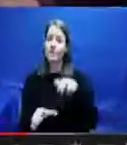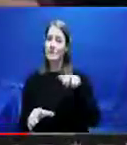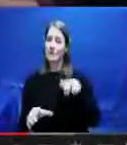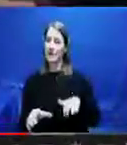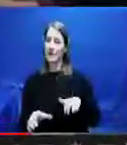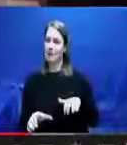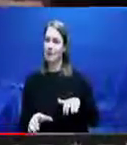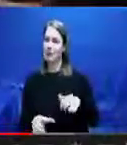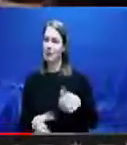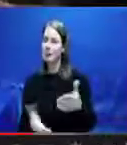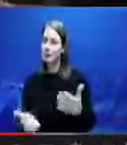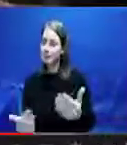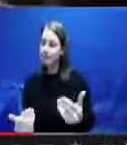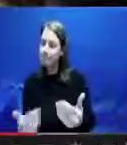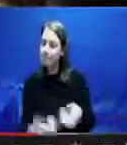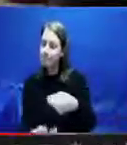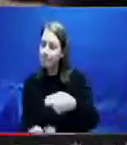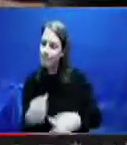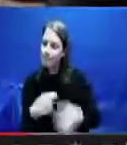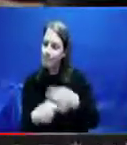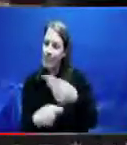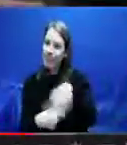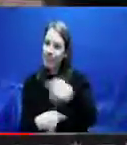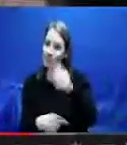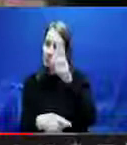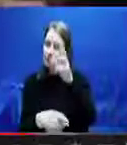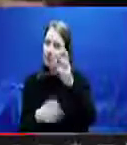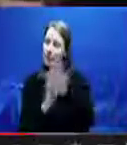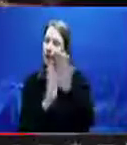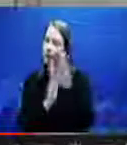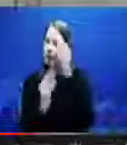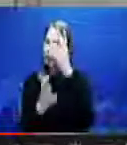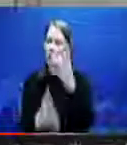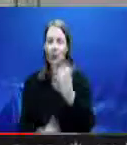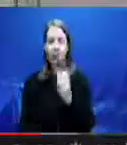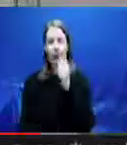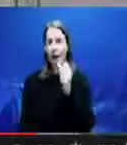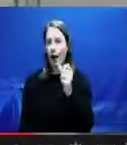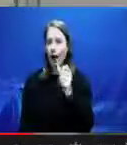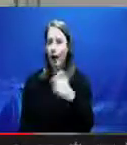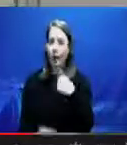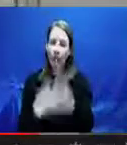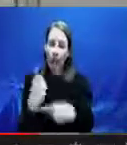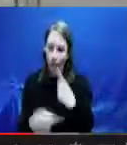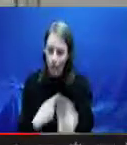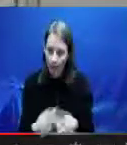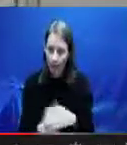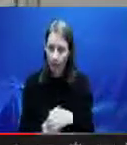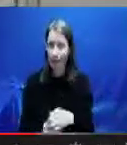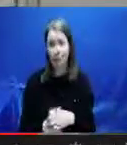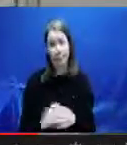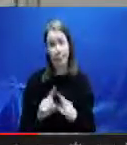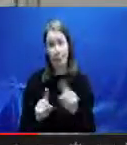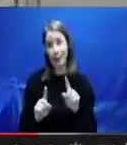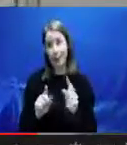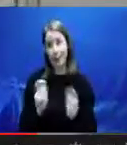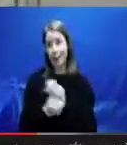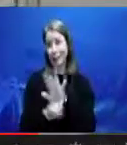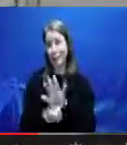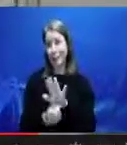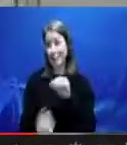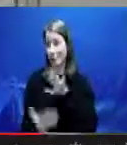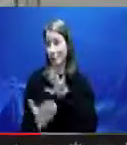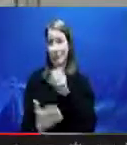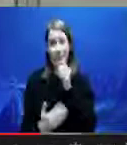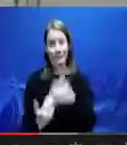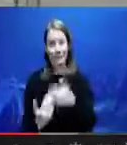to them. But changing the way he teaches has not been easy. I think it's been kind of a roller coaster a little bit. You know, when it first started out, I was a little uncomfortable with